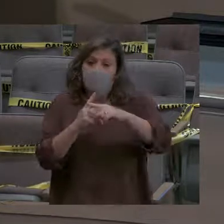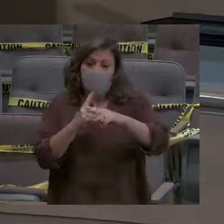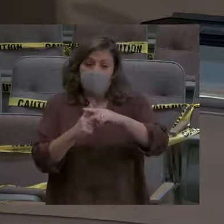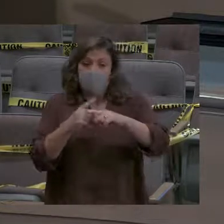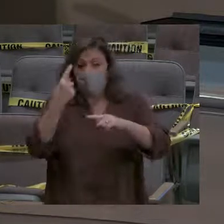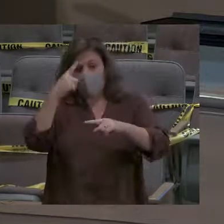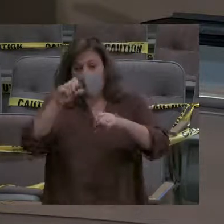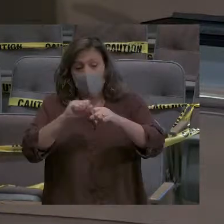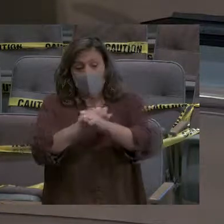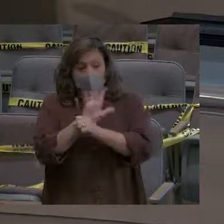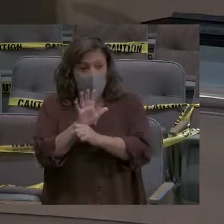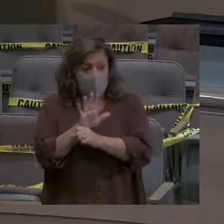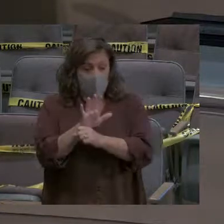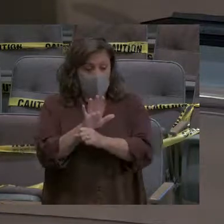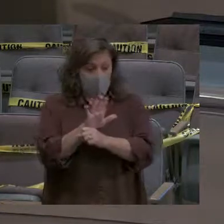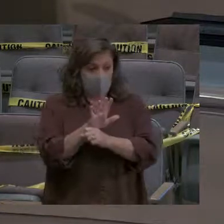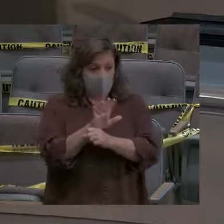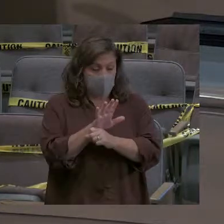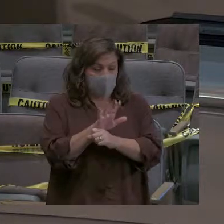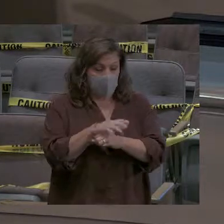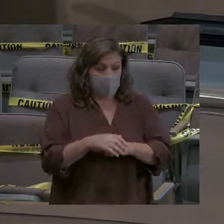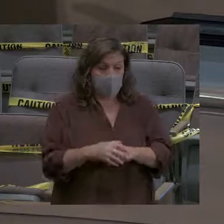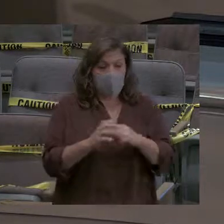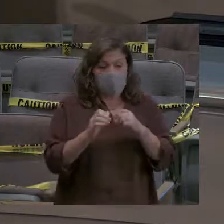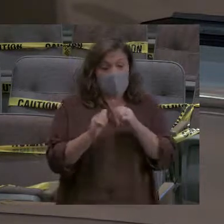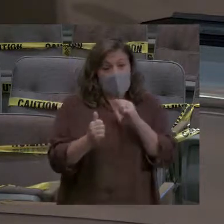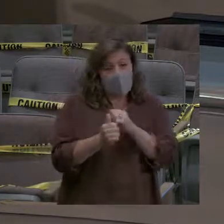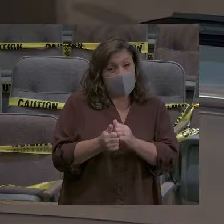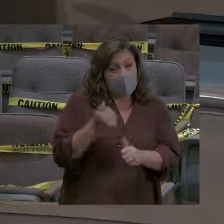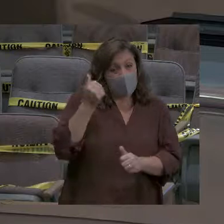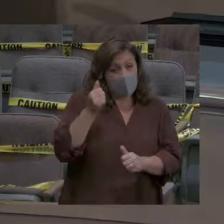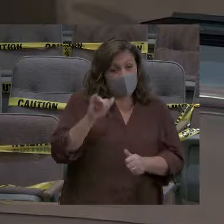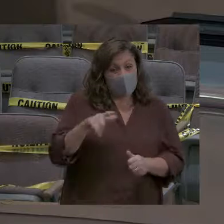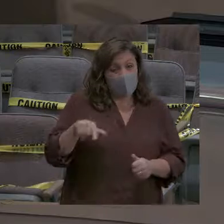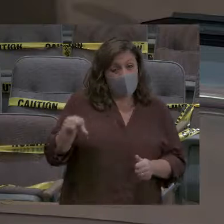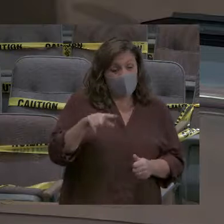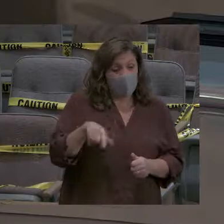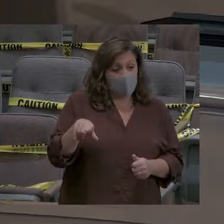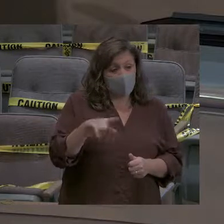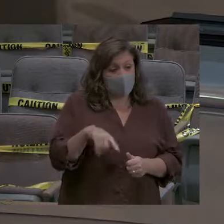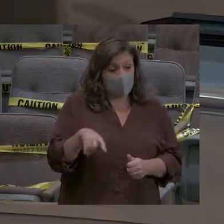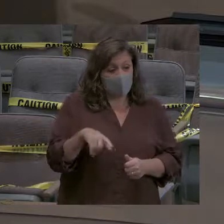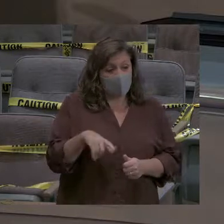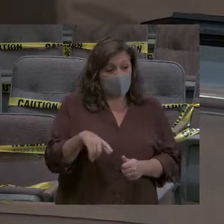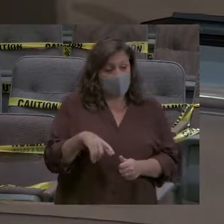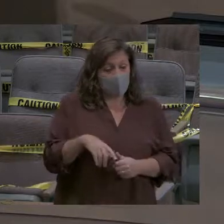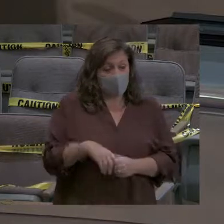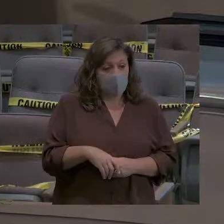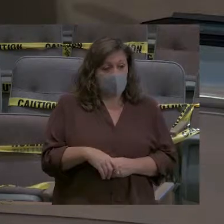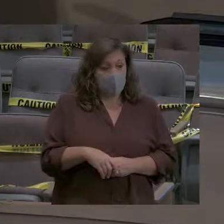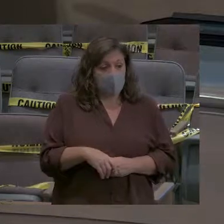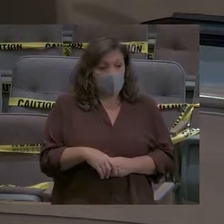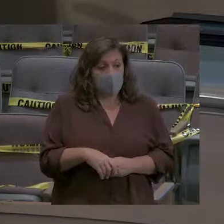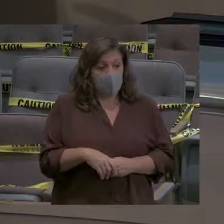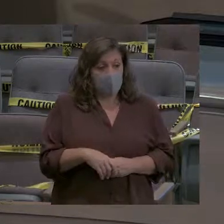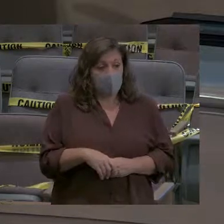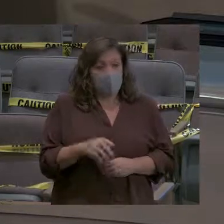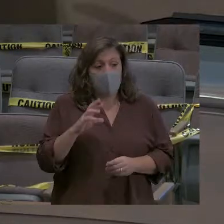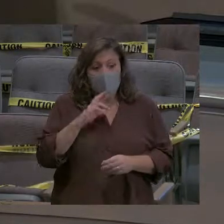for COVID-19. The vast majority of those are hospitalized at the Phoebe